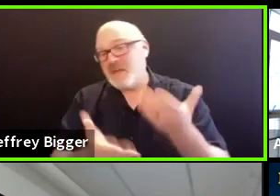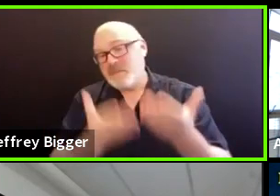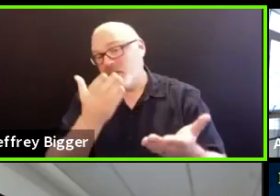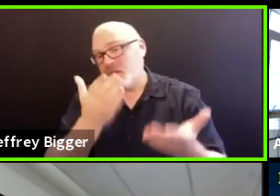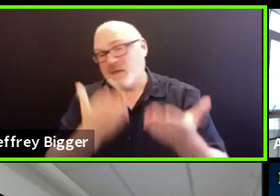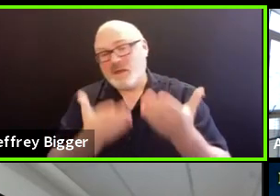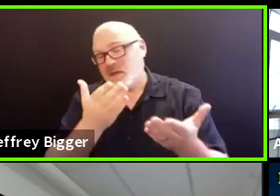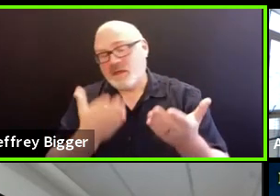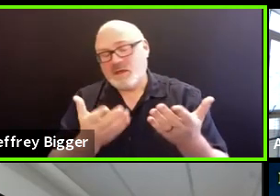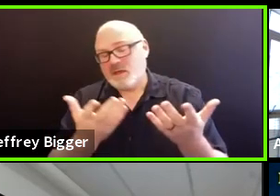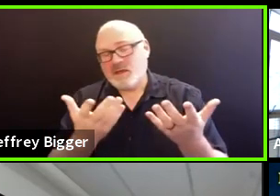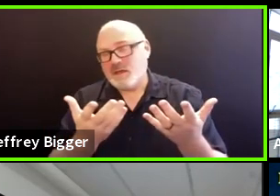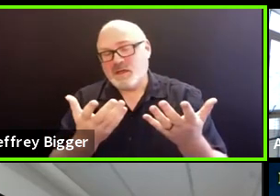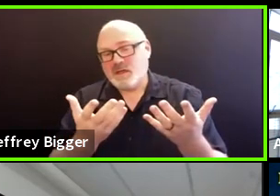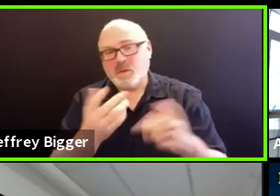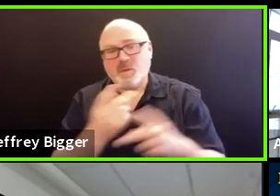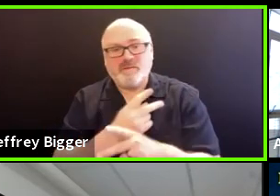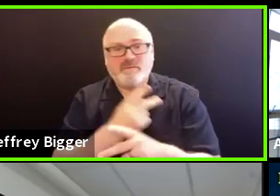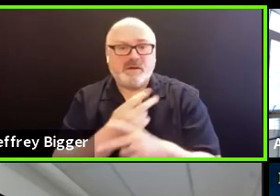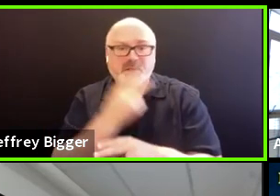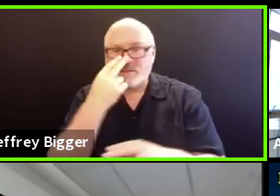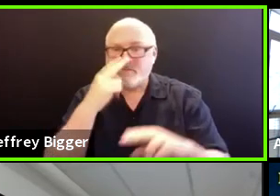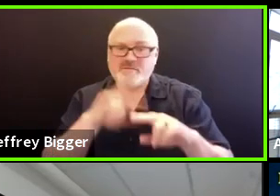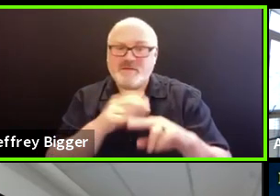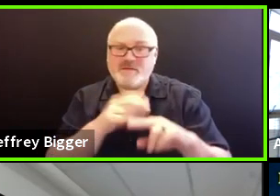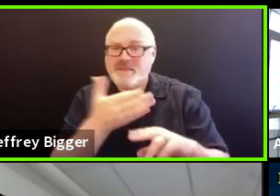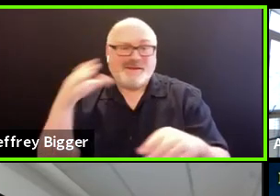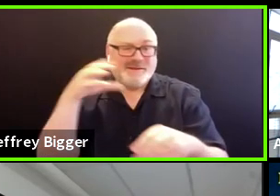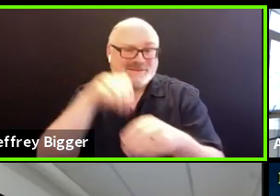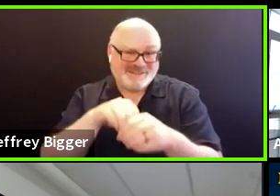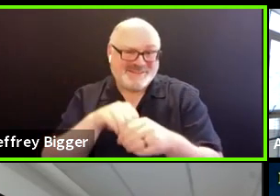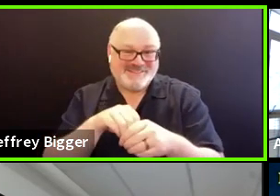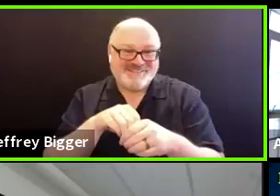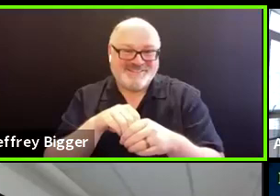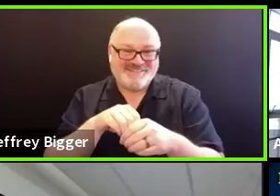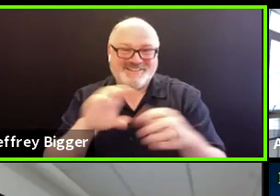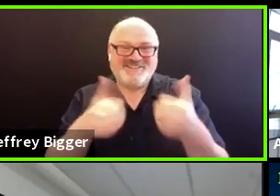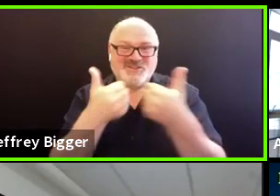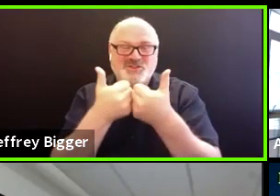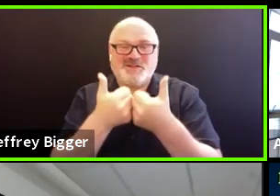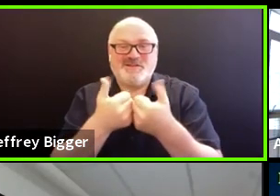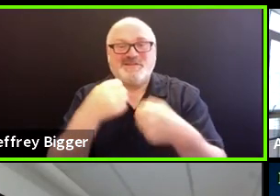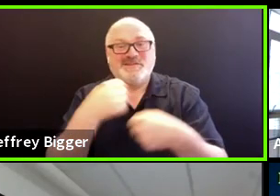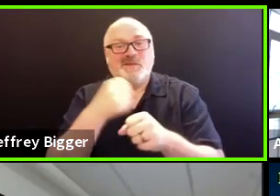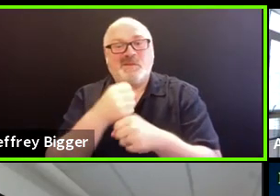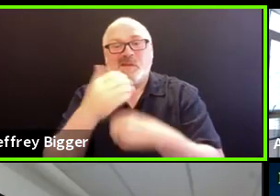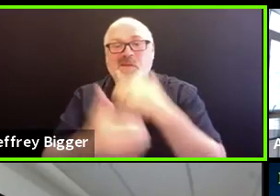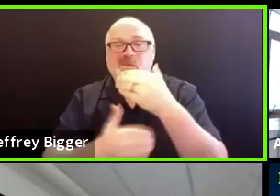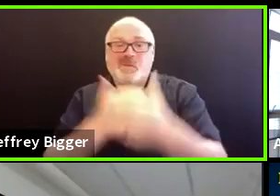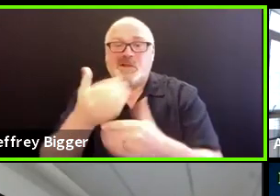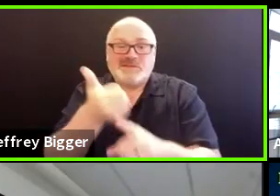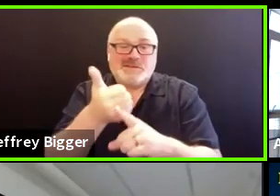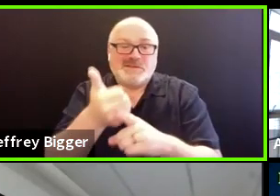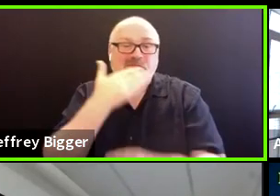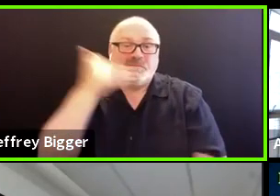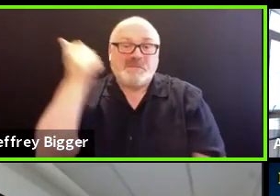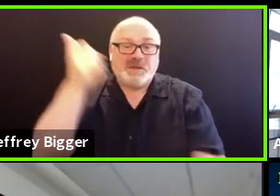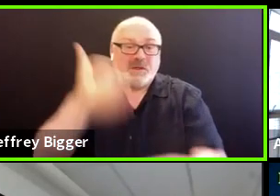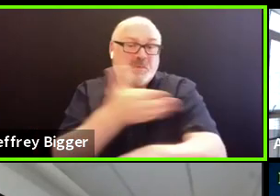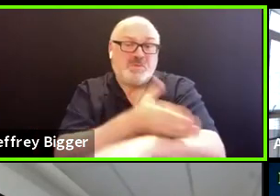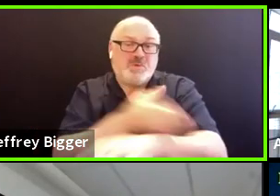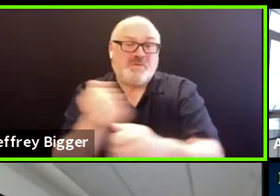find some fun things in this that make the whole process better.